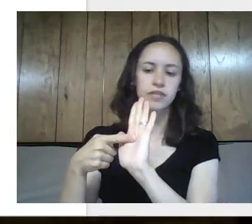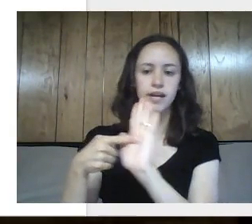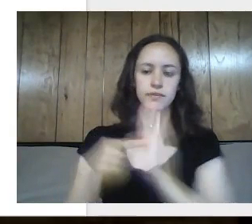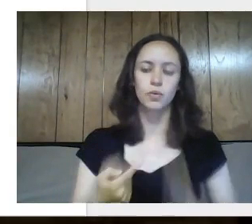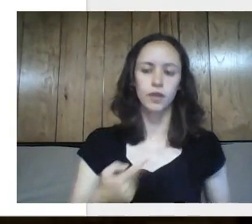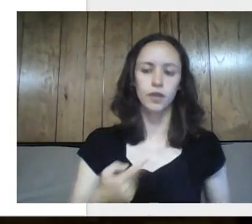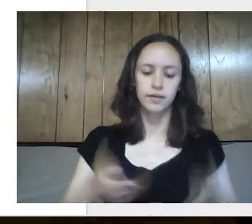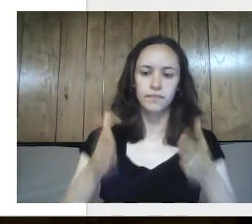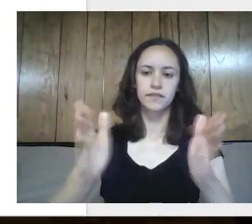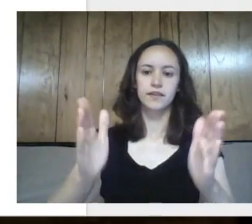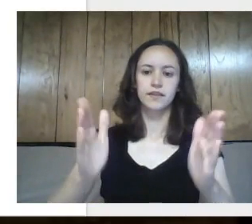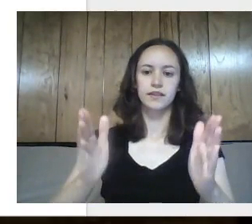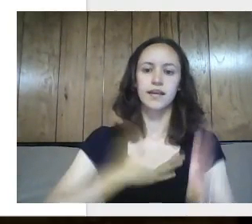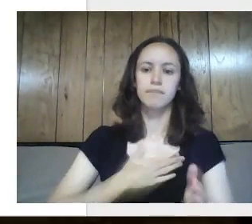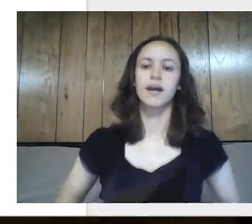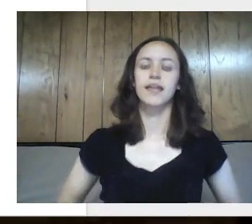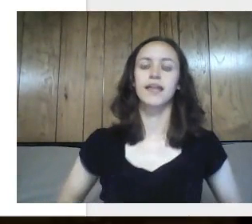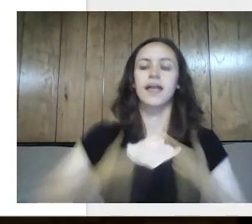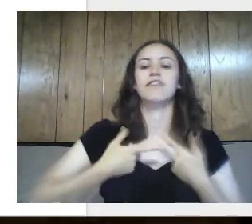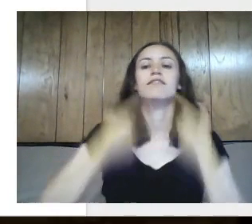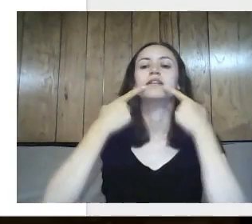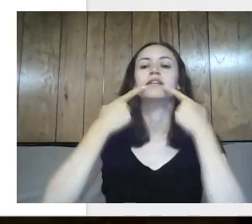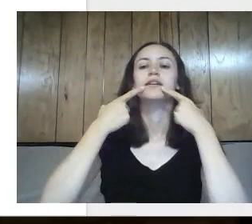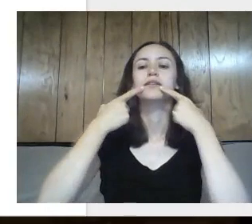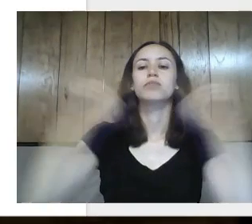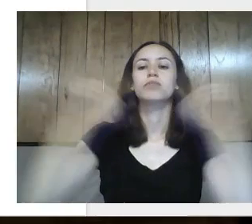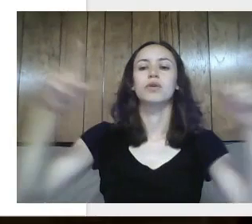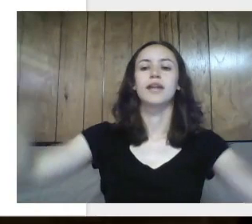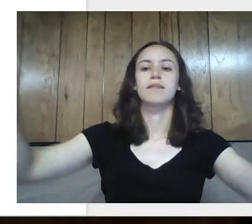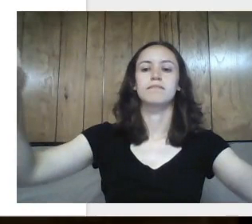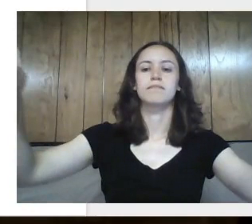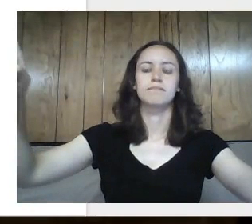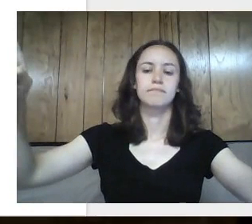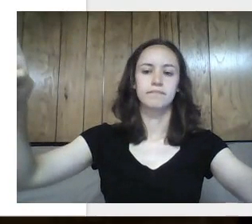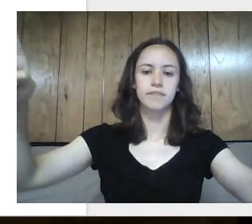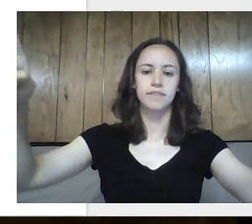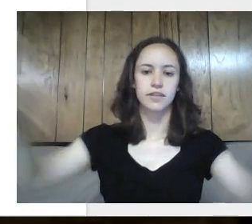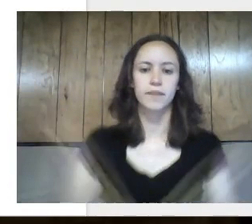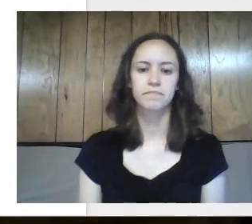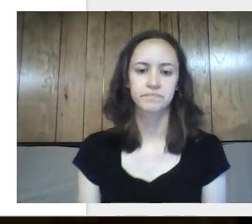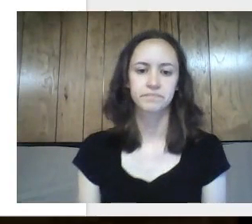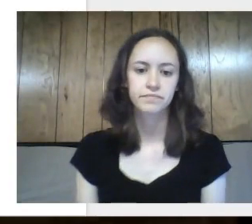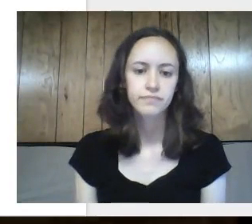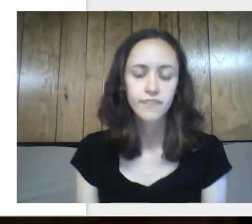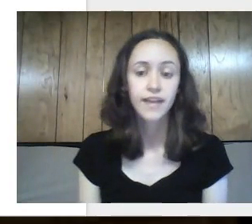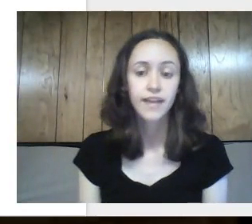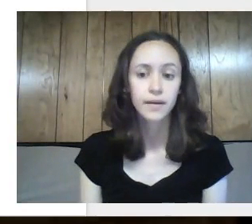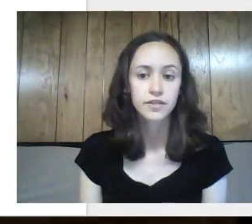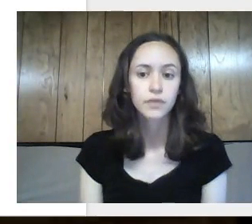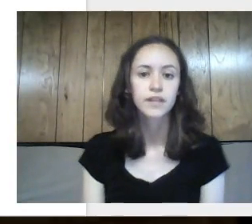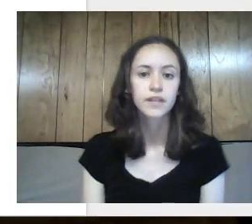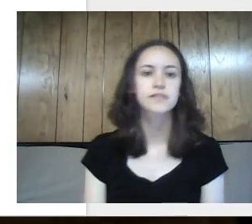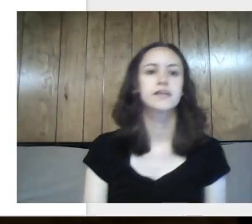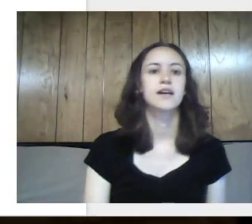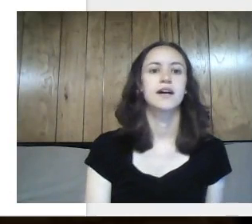both times, or let my life proclaim, either way. And now we're to